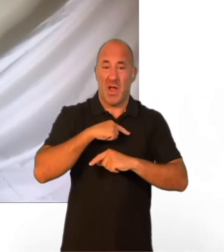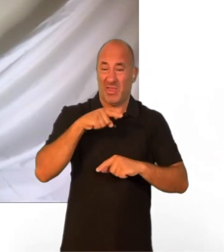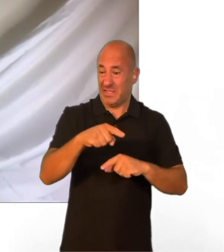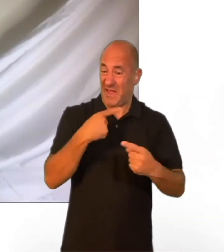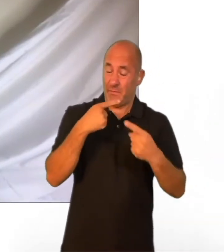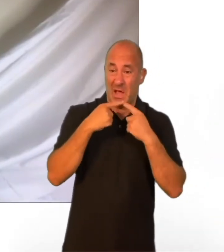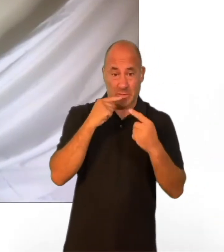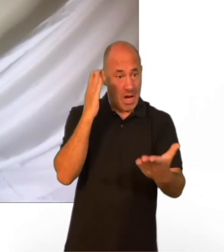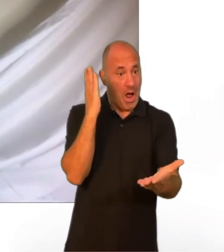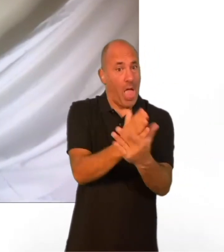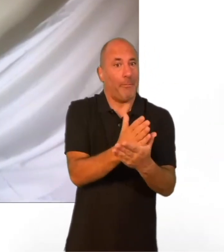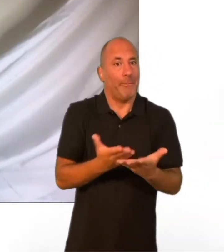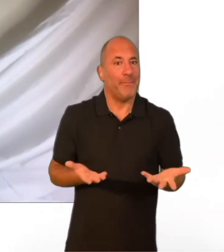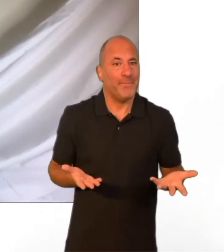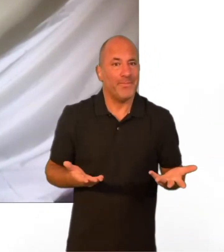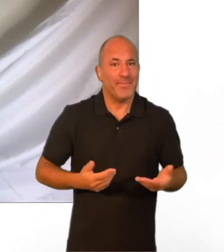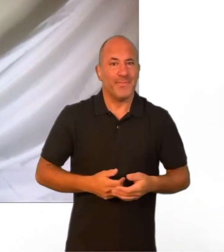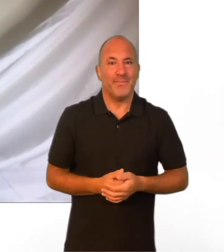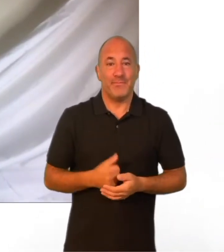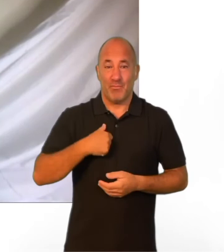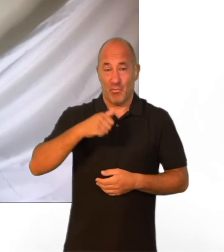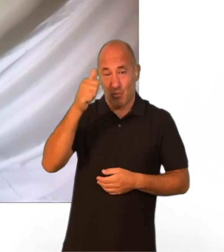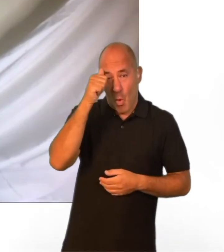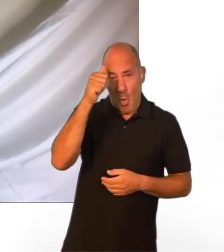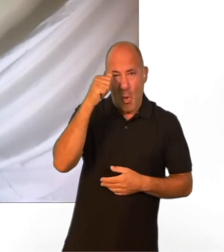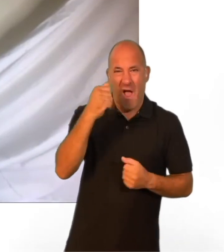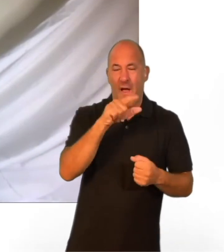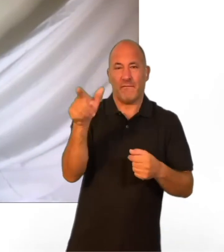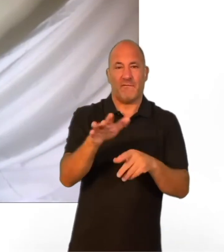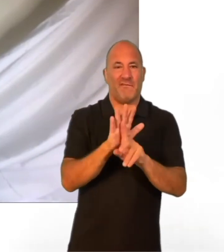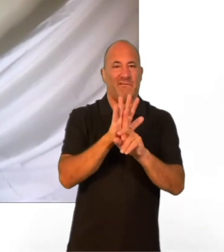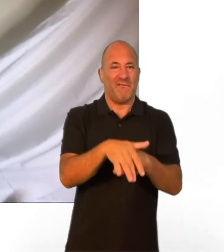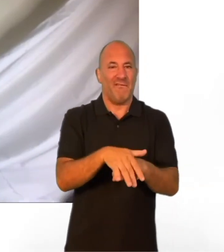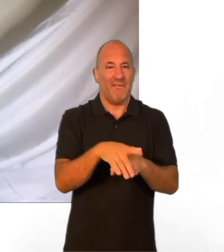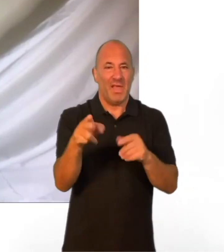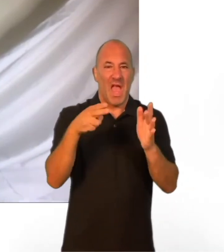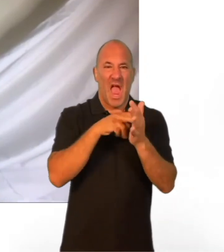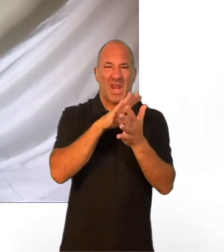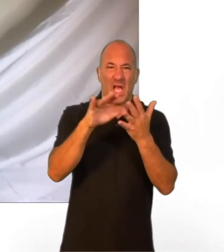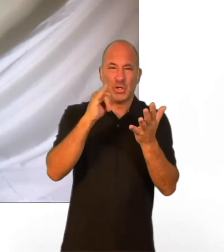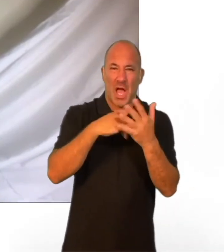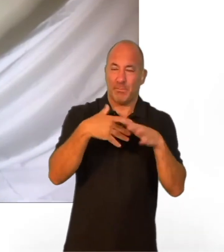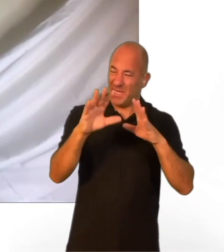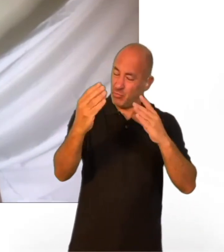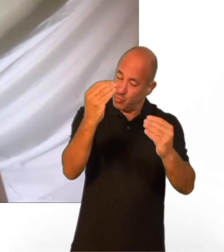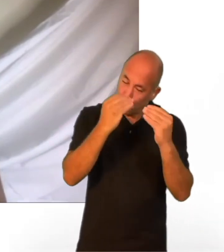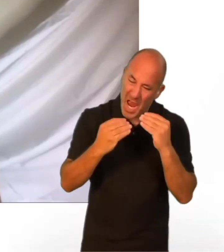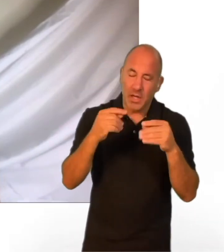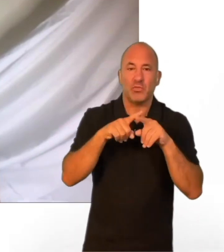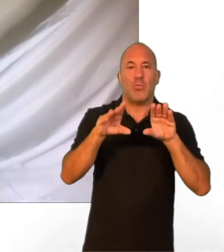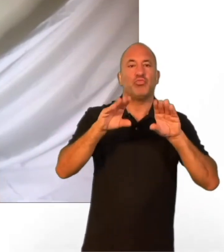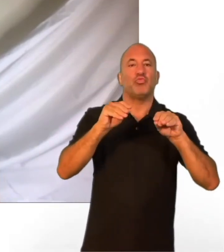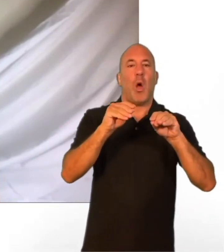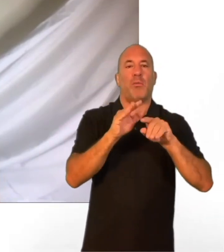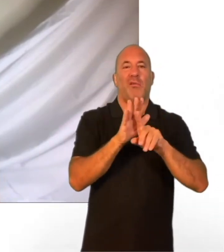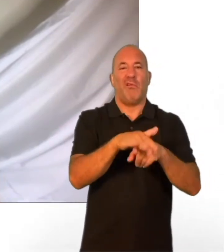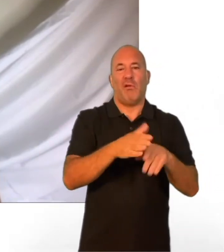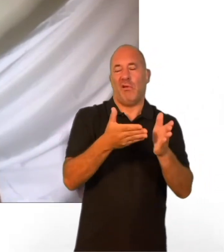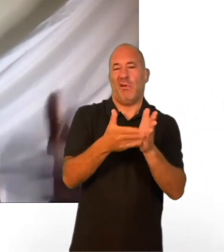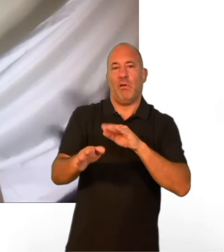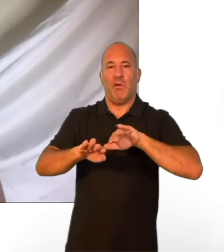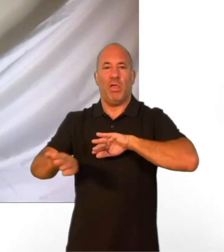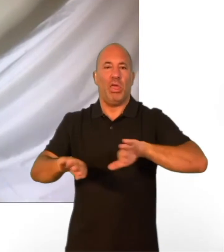factual information. We know that there is a bias that exists. We know that, NHS staff get trained, but,